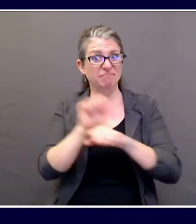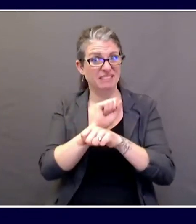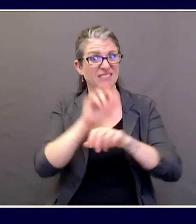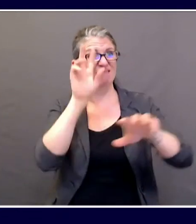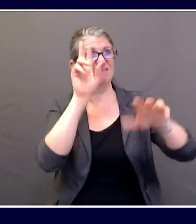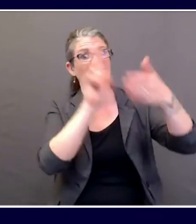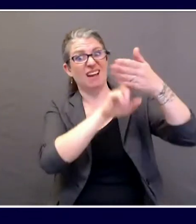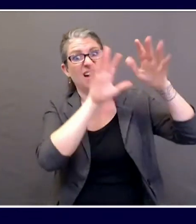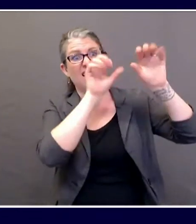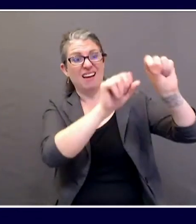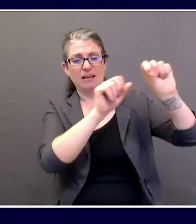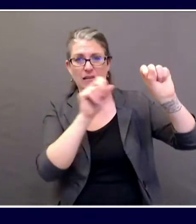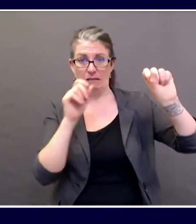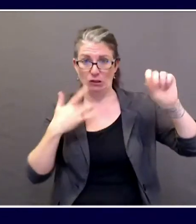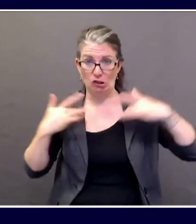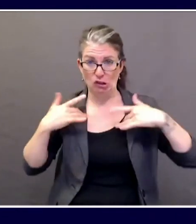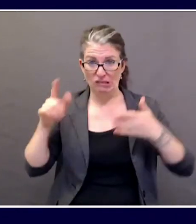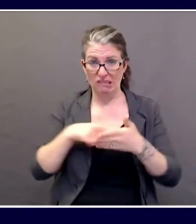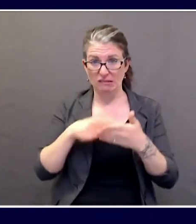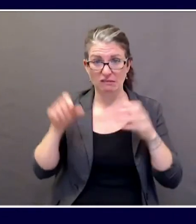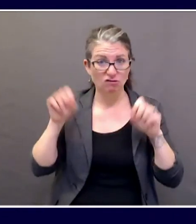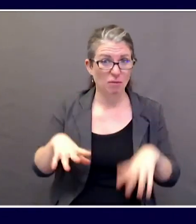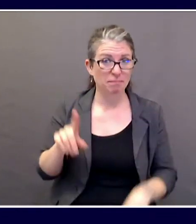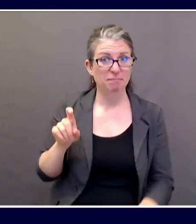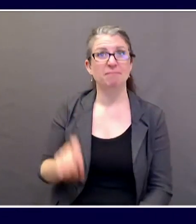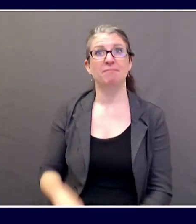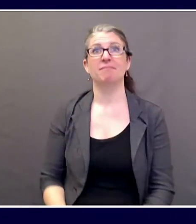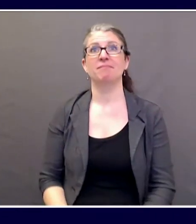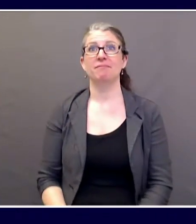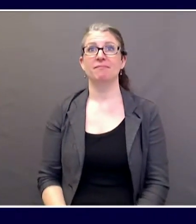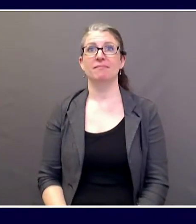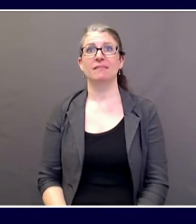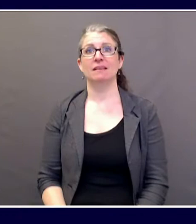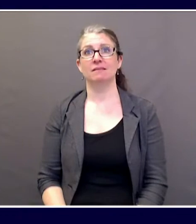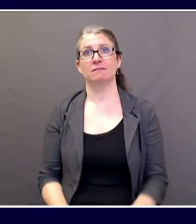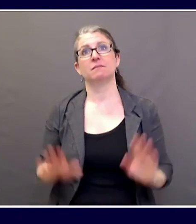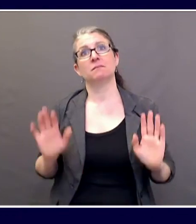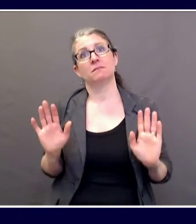sites not to go forth with scheduling appointments until they know that their